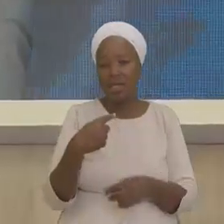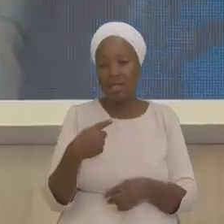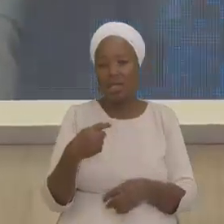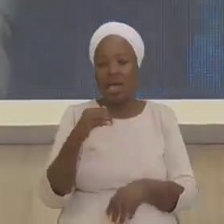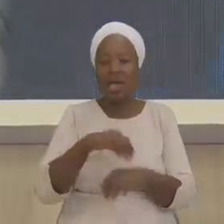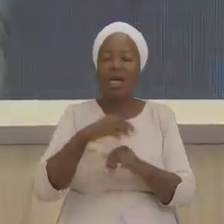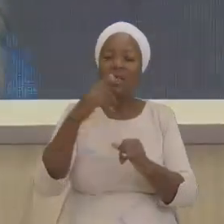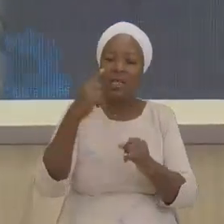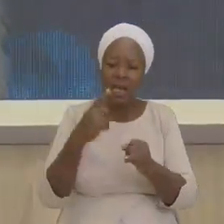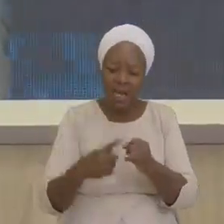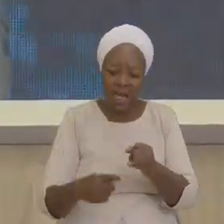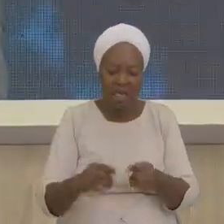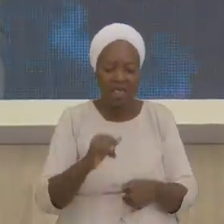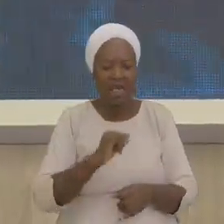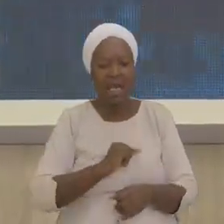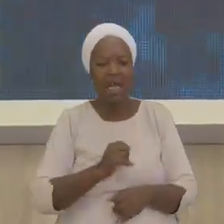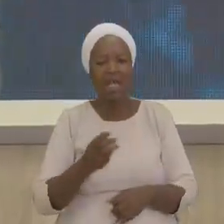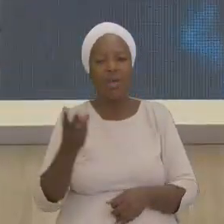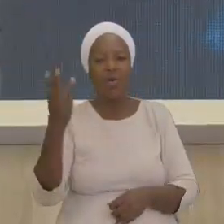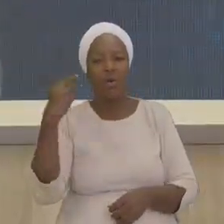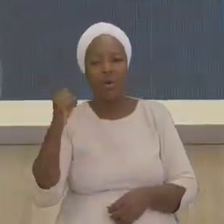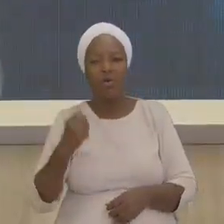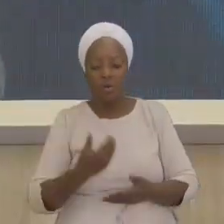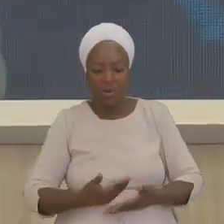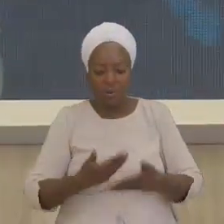last I was born out of due time.